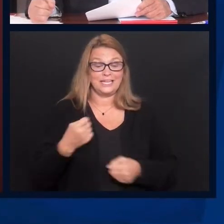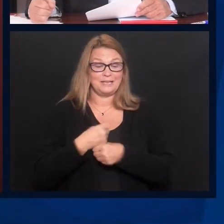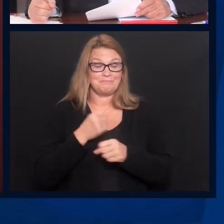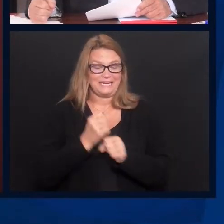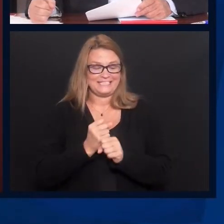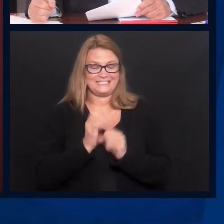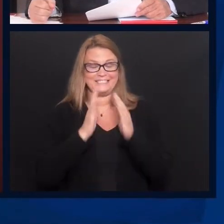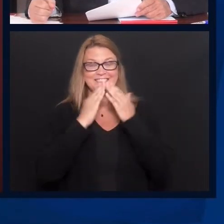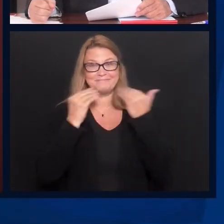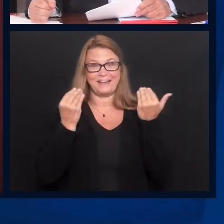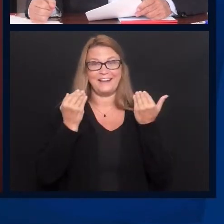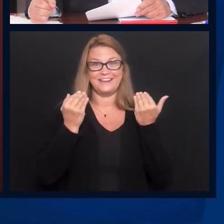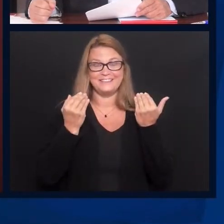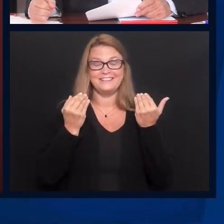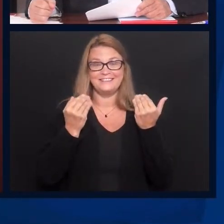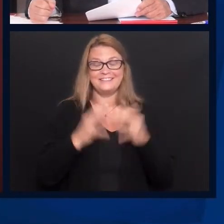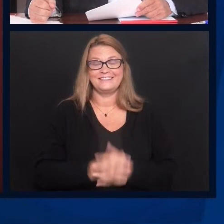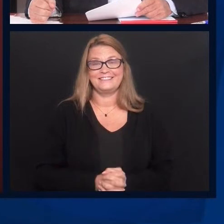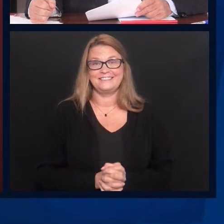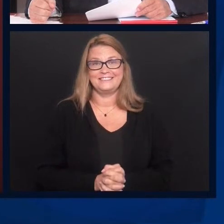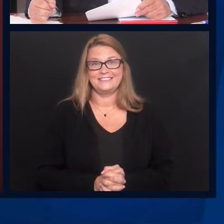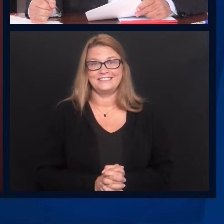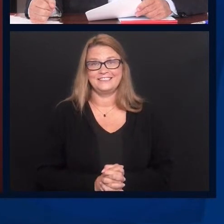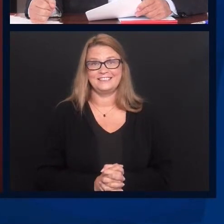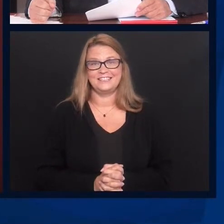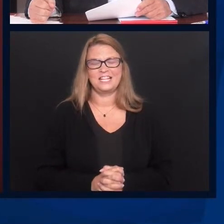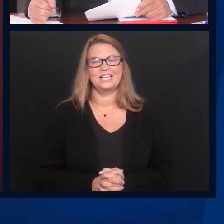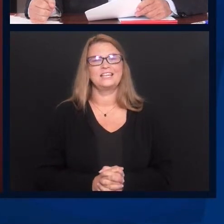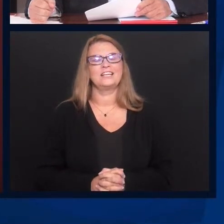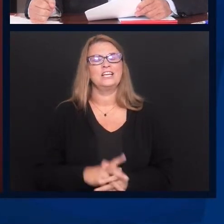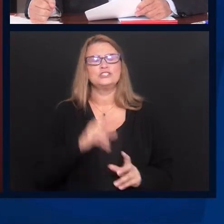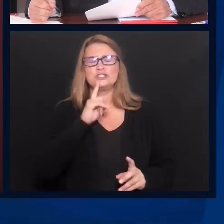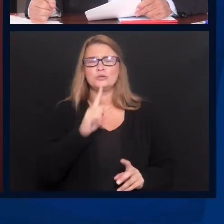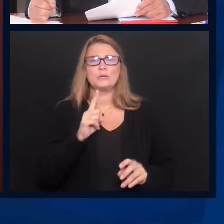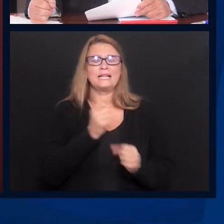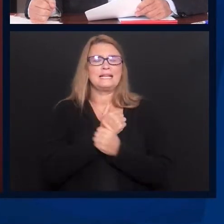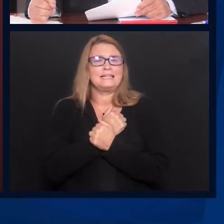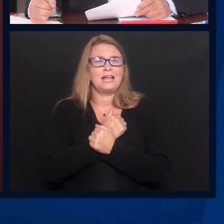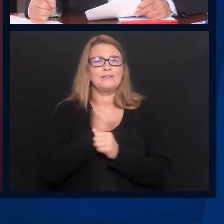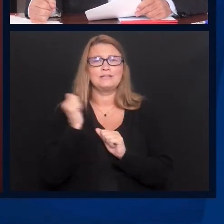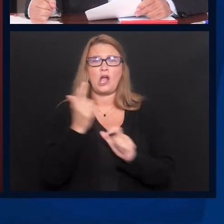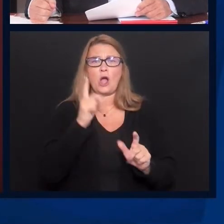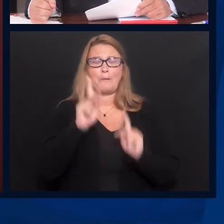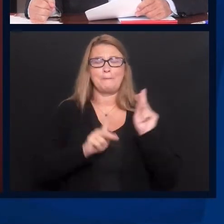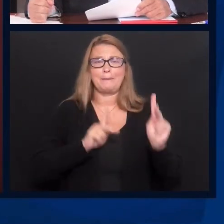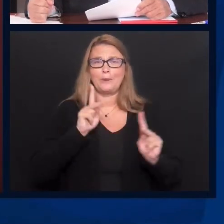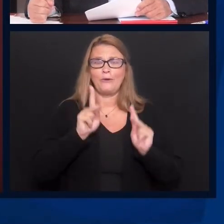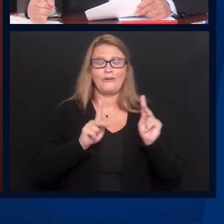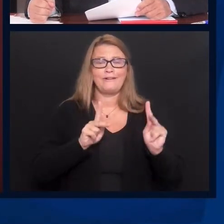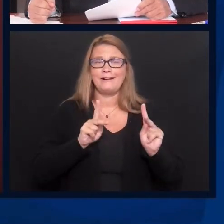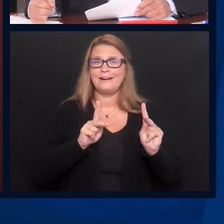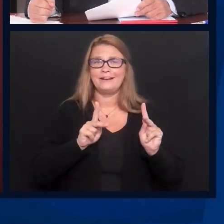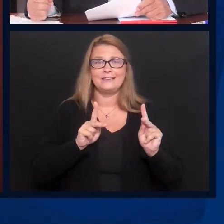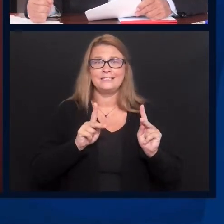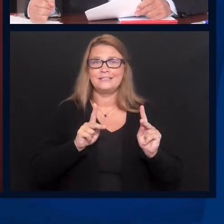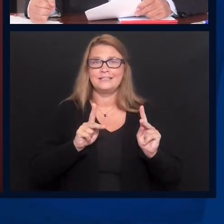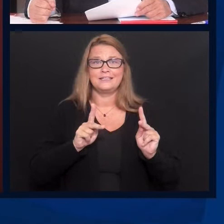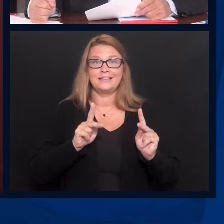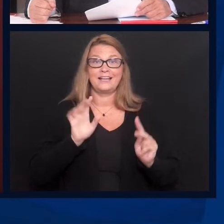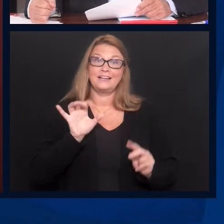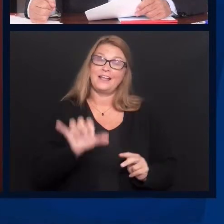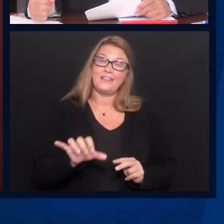smile. And with all of that and everything, she also loves everybody. How in the world could it really be